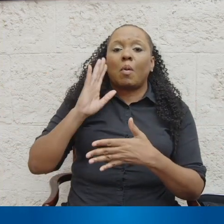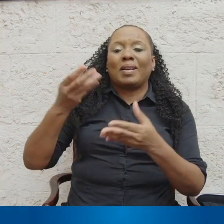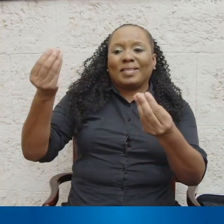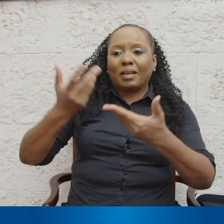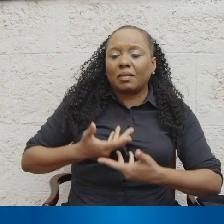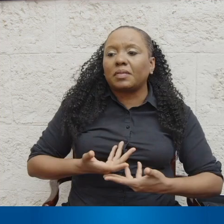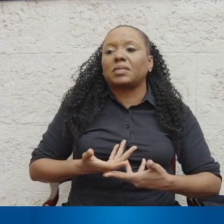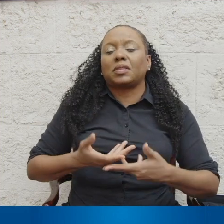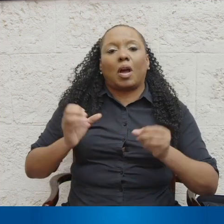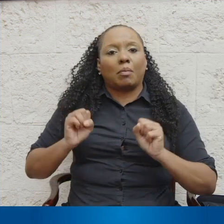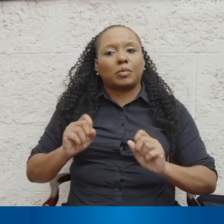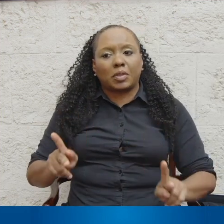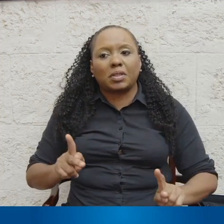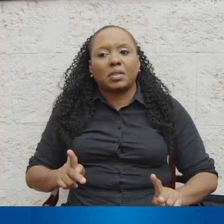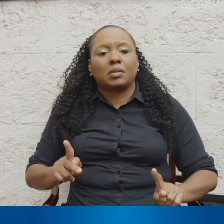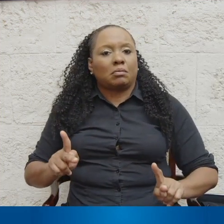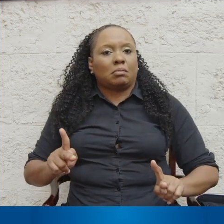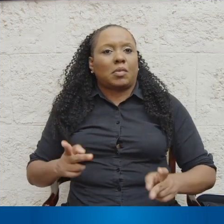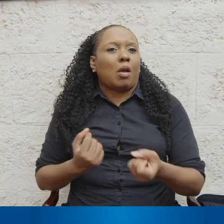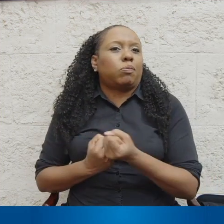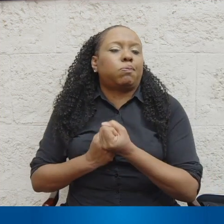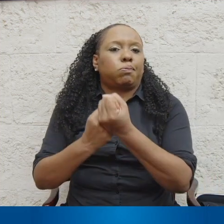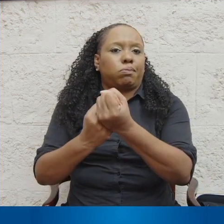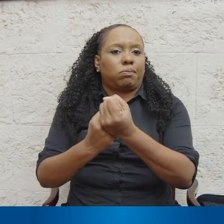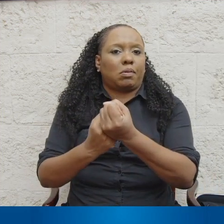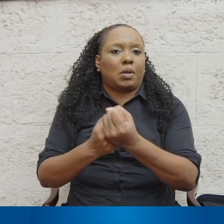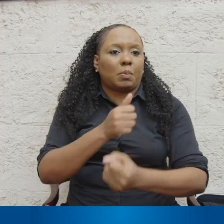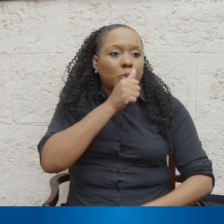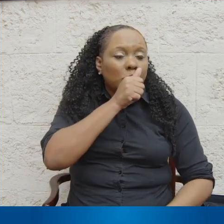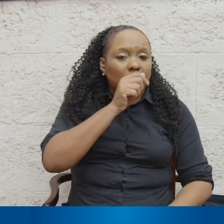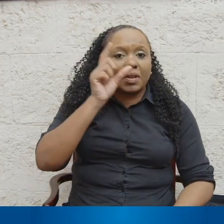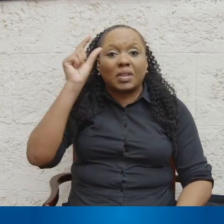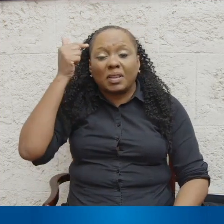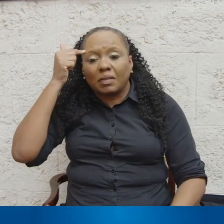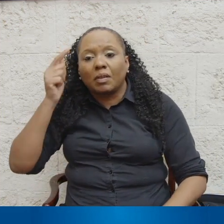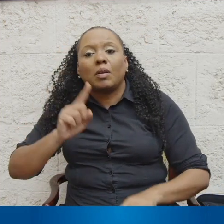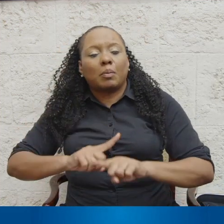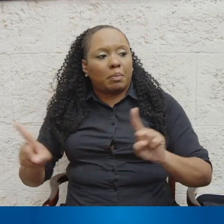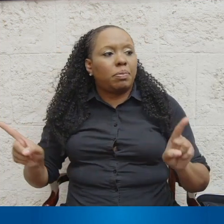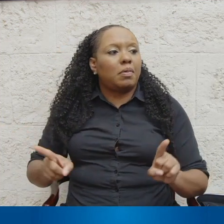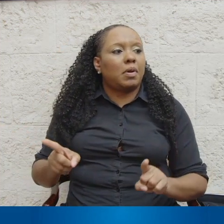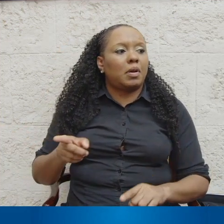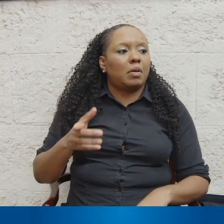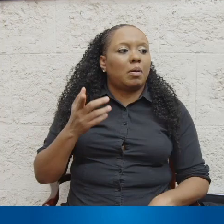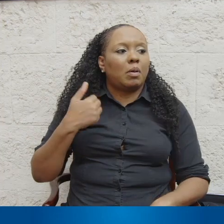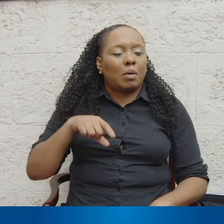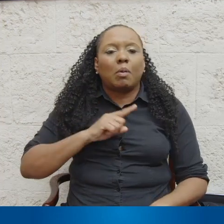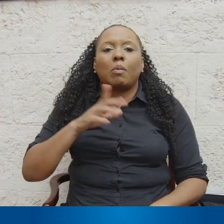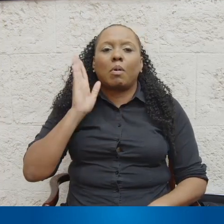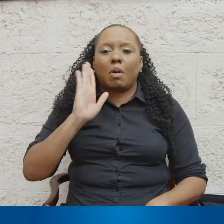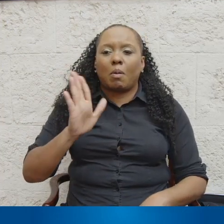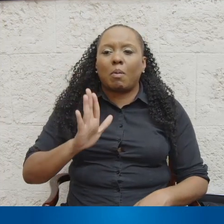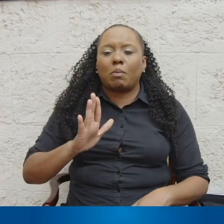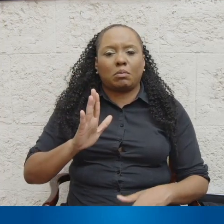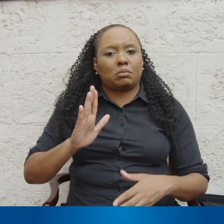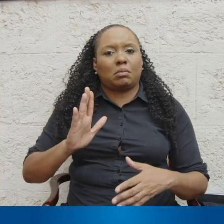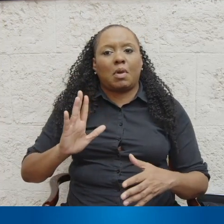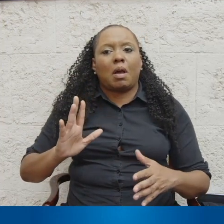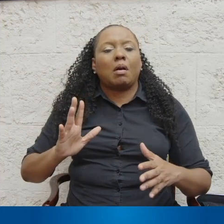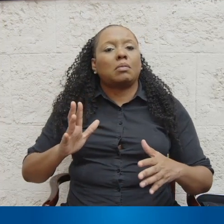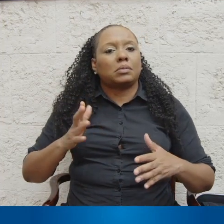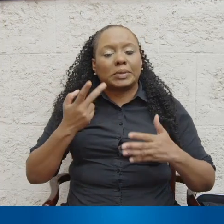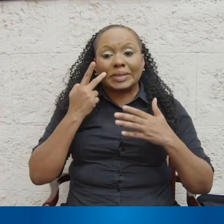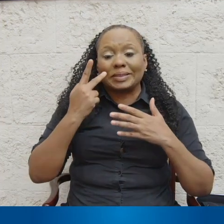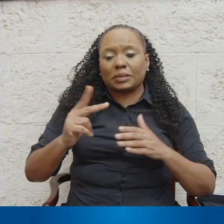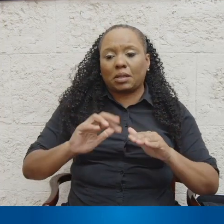be able to do that. The government will provide some resources, but the capital market will be targeted to provide the large bulk of that